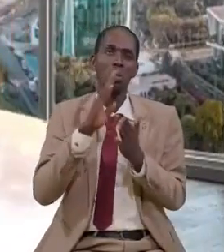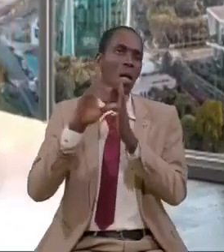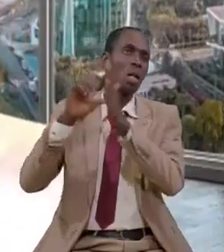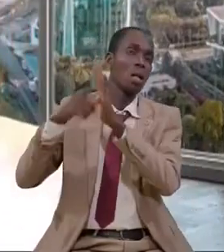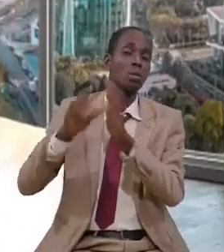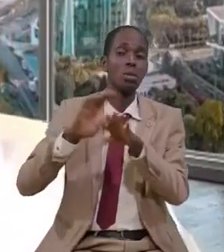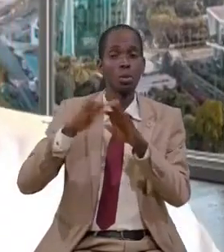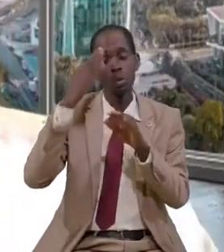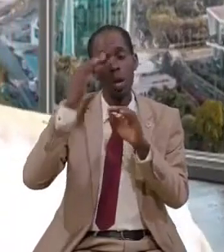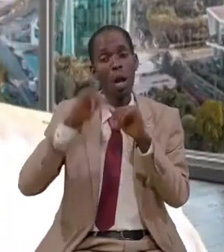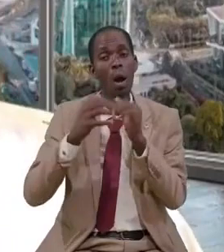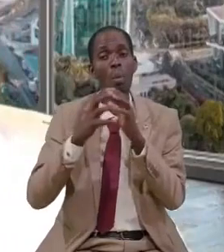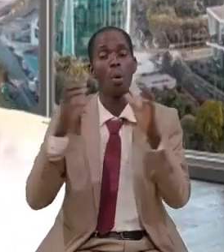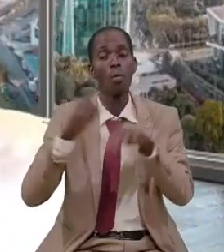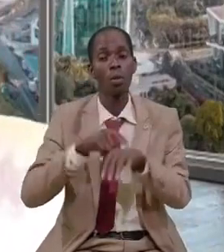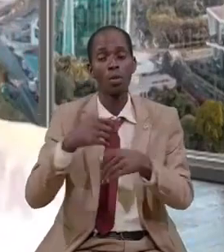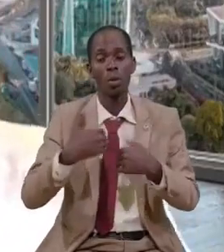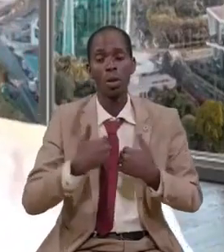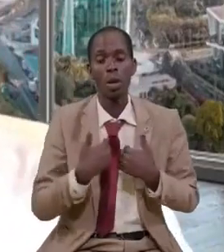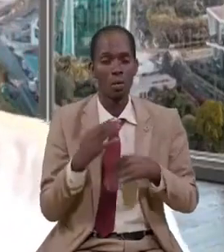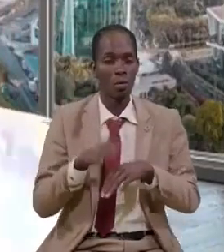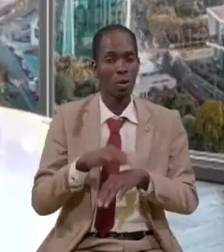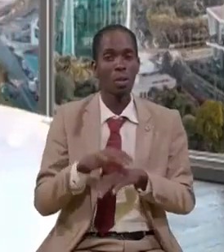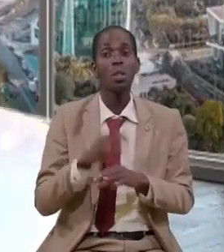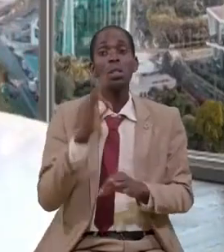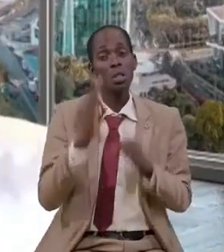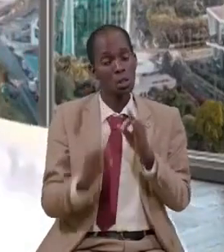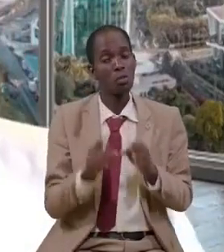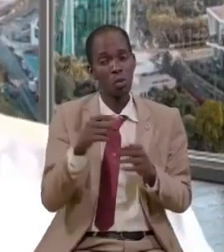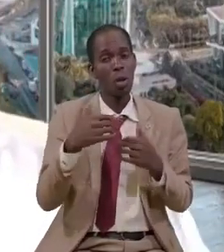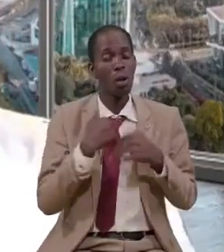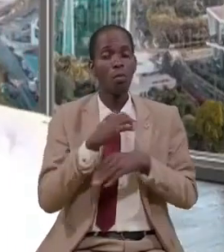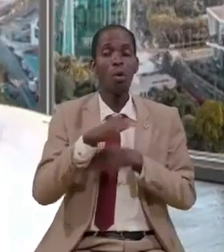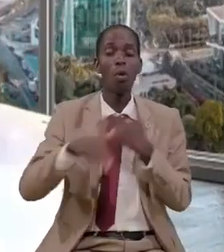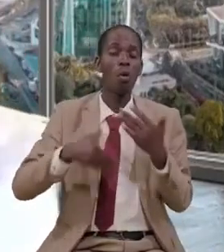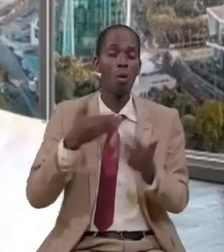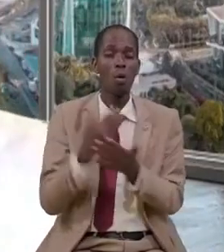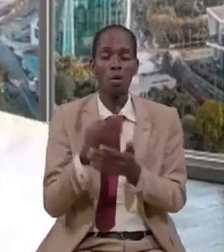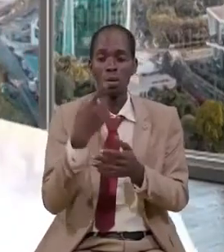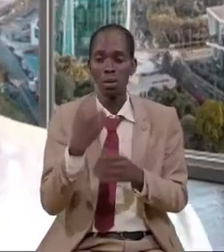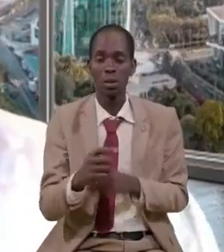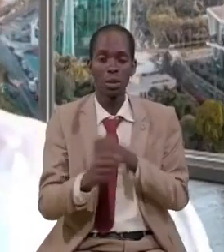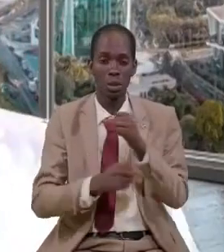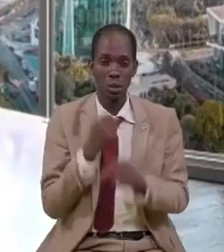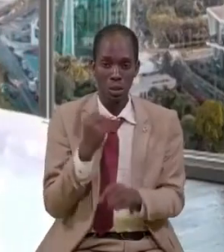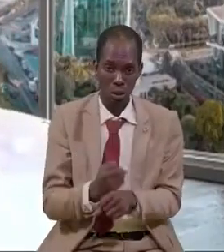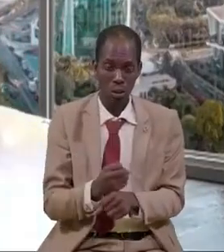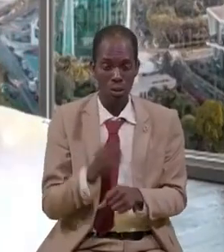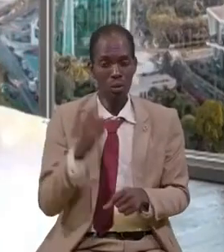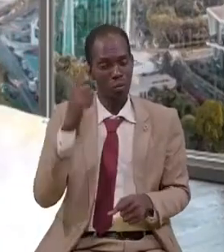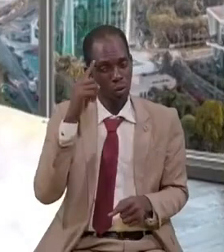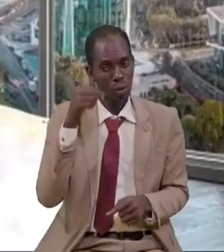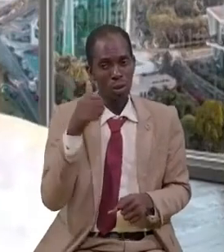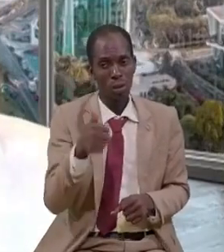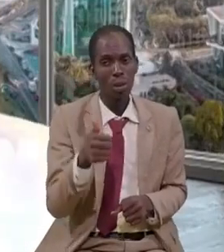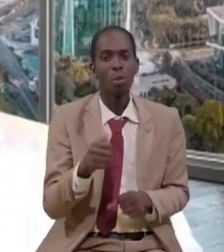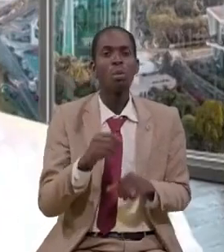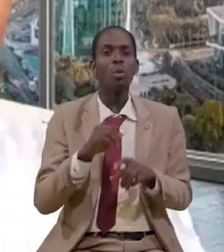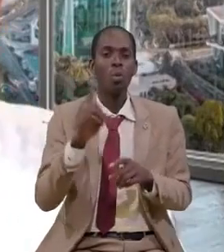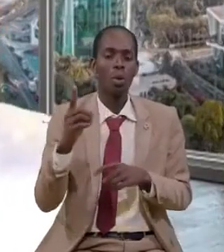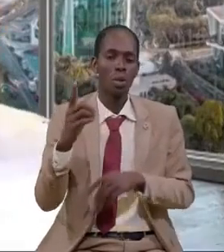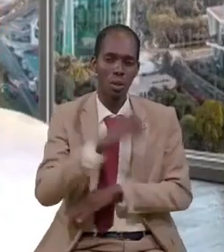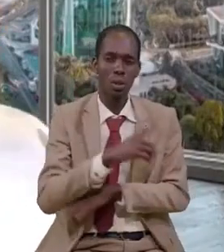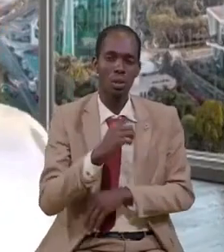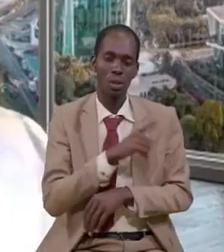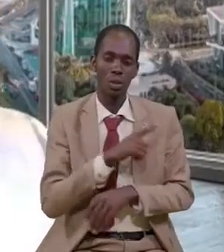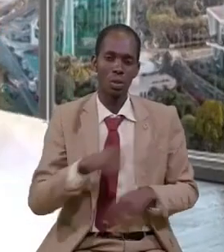And even if you had all the whole time, someday the Lord, the owner of the time, will come and he will say, give an account of your time here